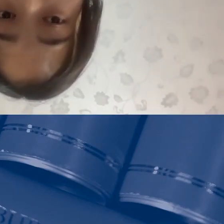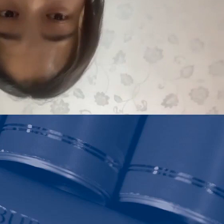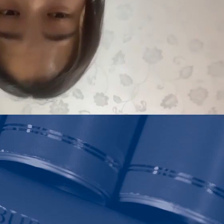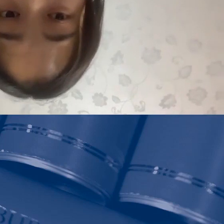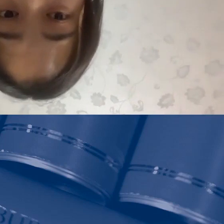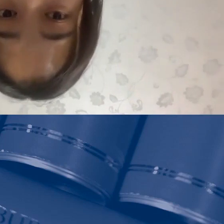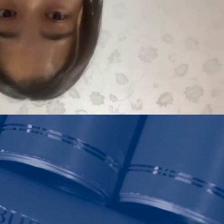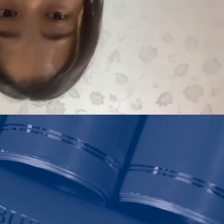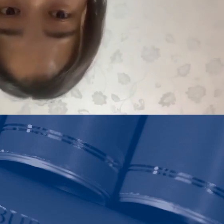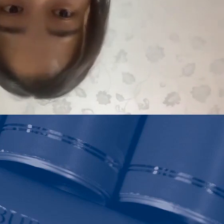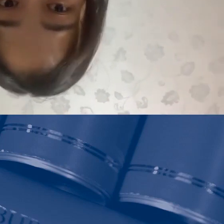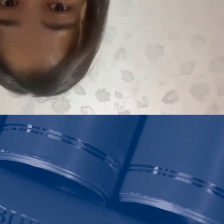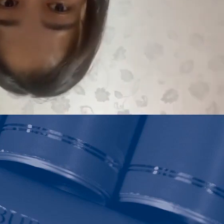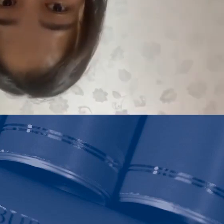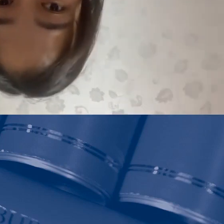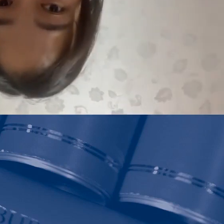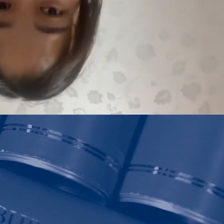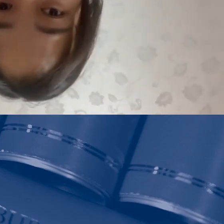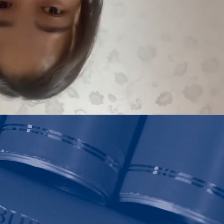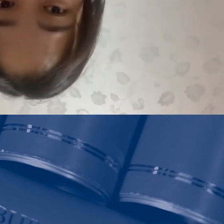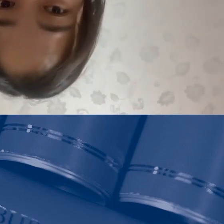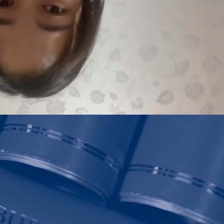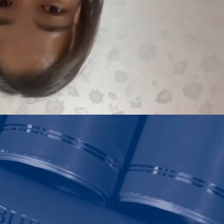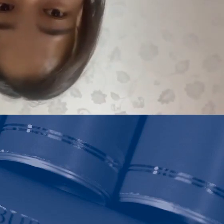Hope our school will be better.